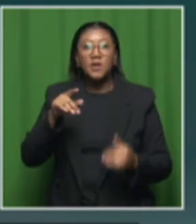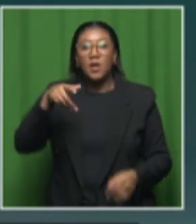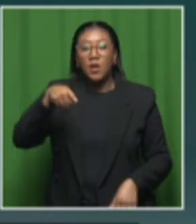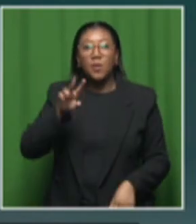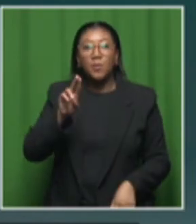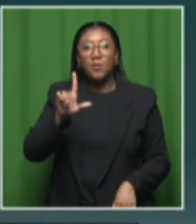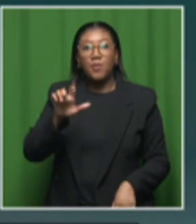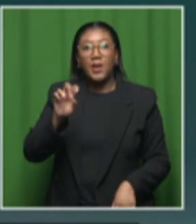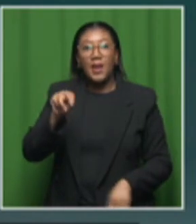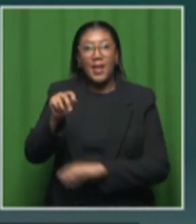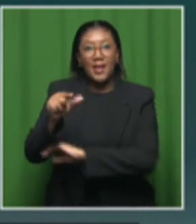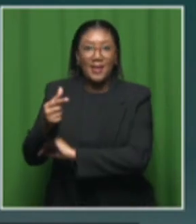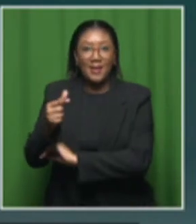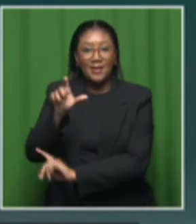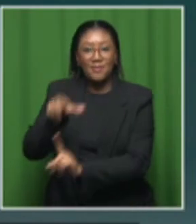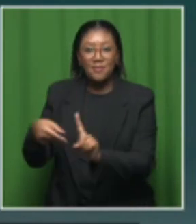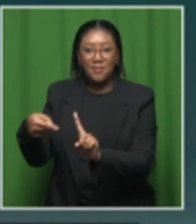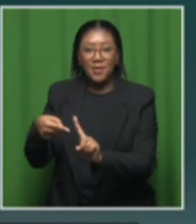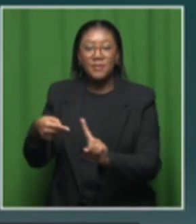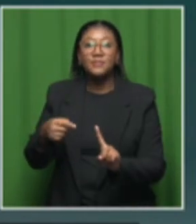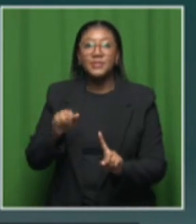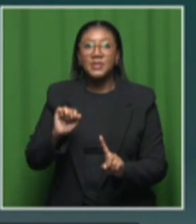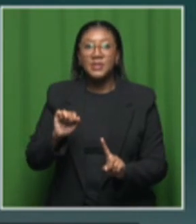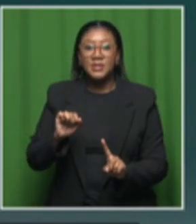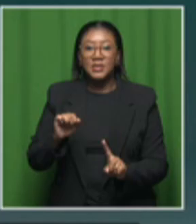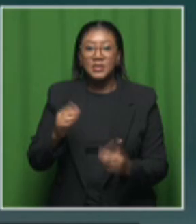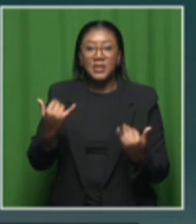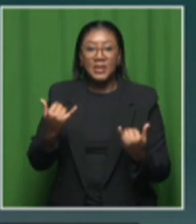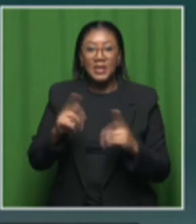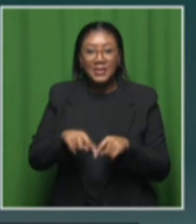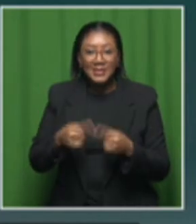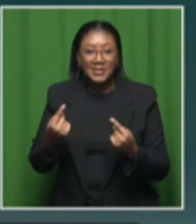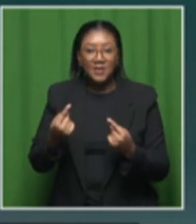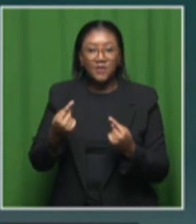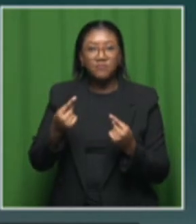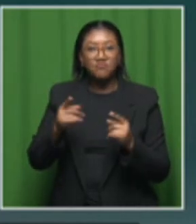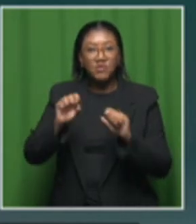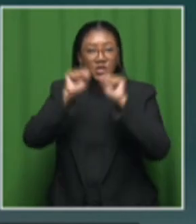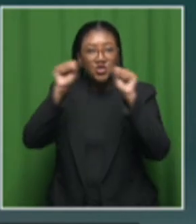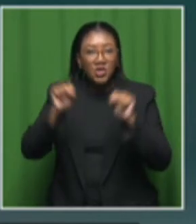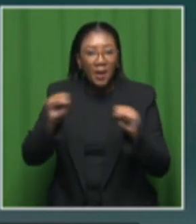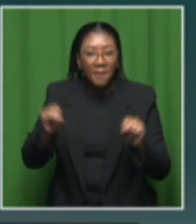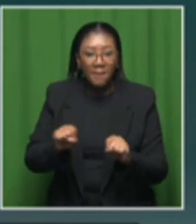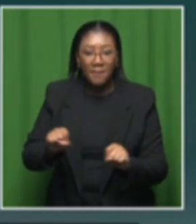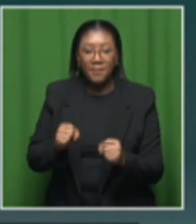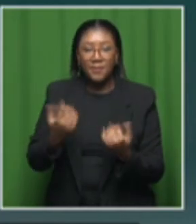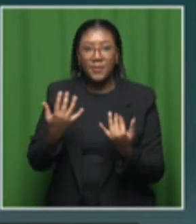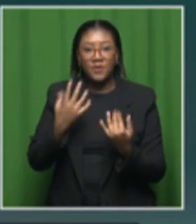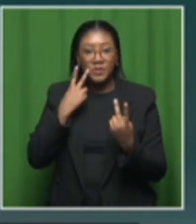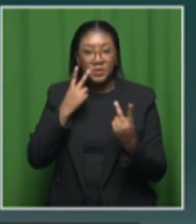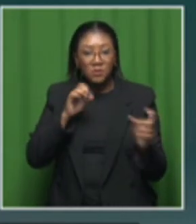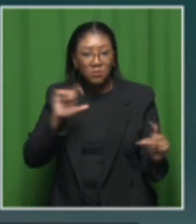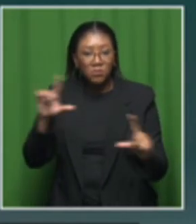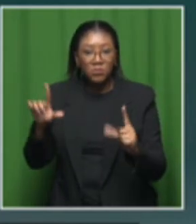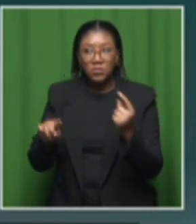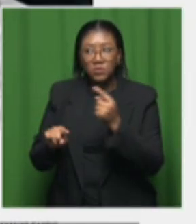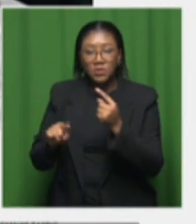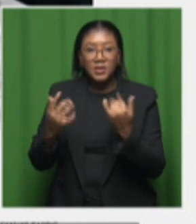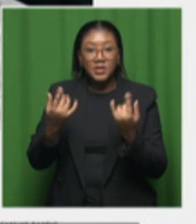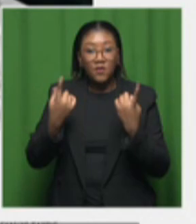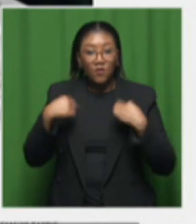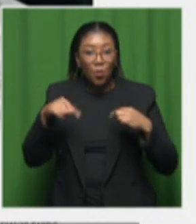Mongale, for example, she's just multiplying herself. So then again, there's like this sense of the fact that we know that we don't walk